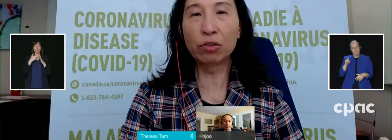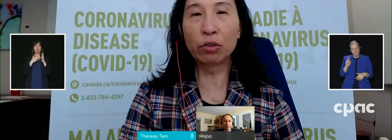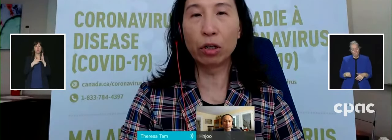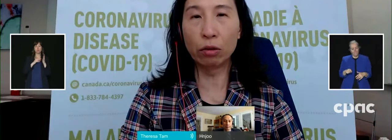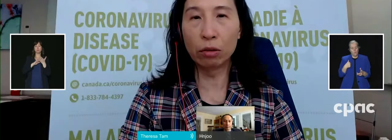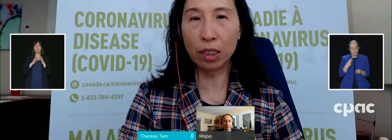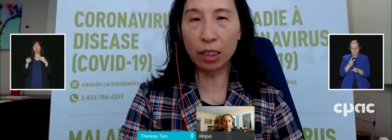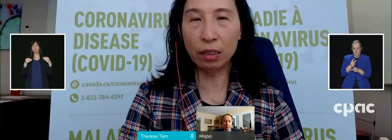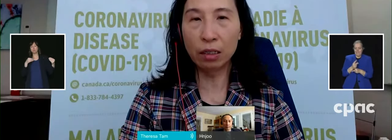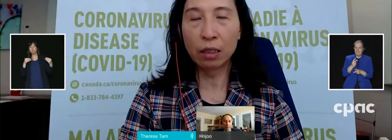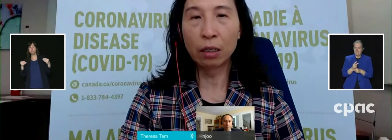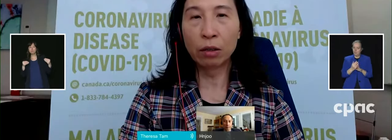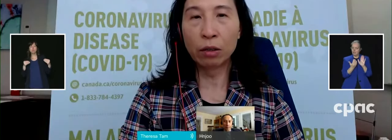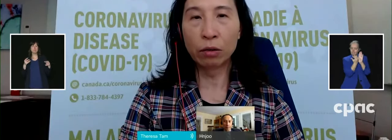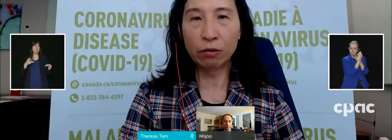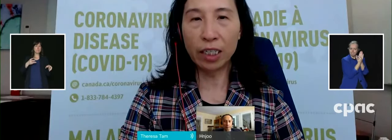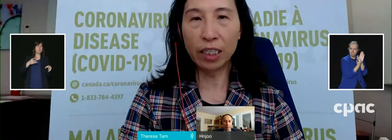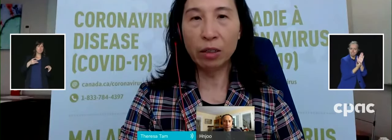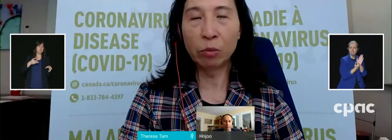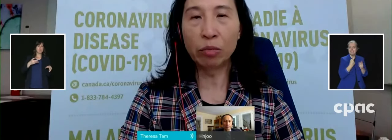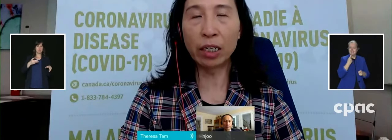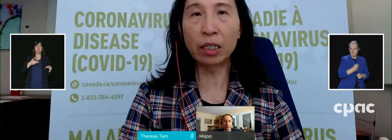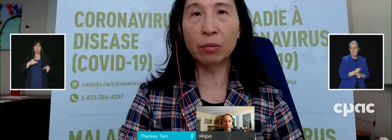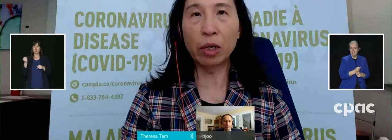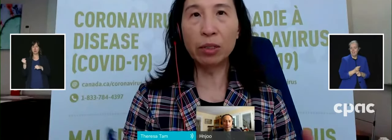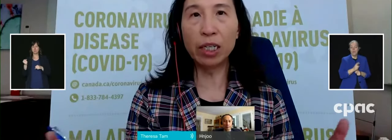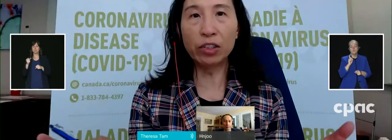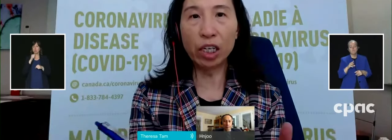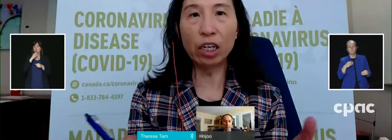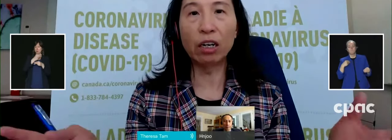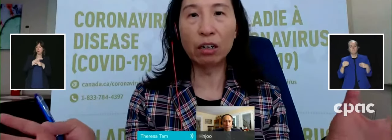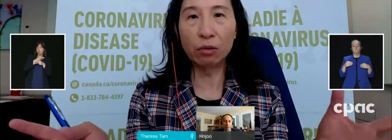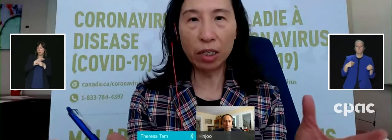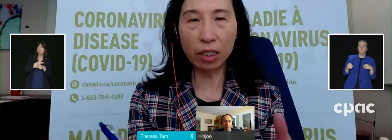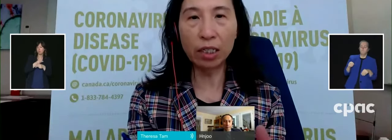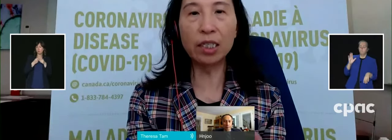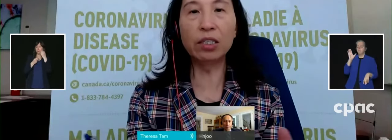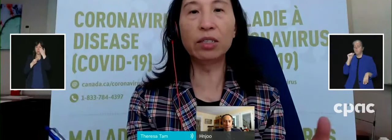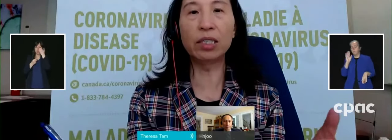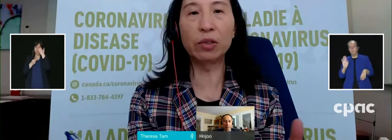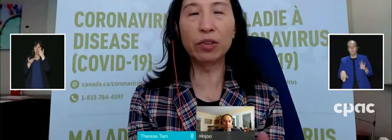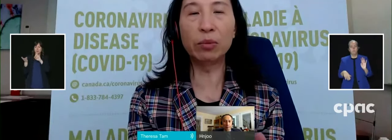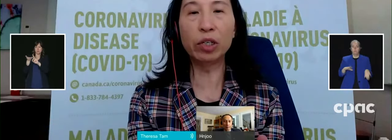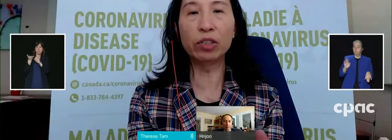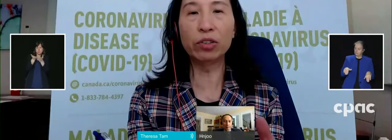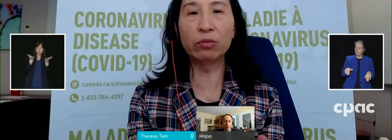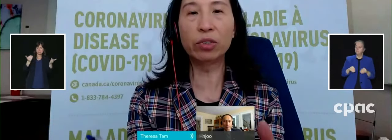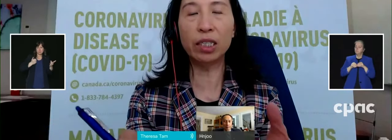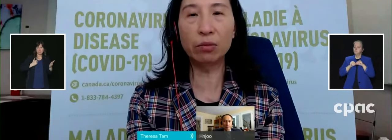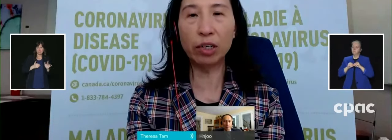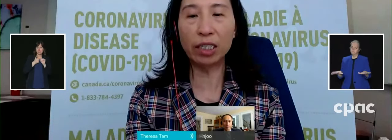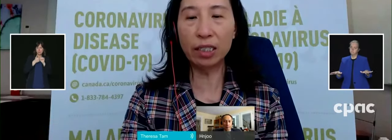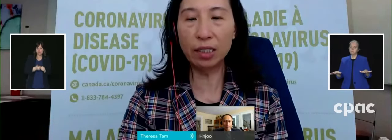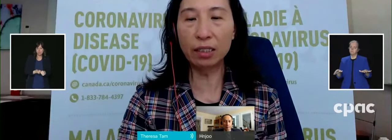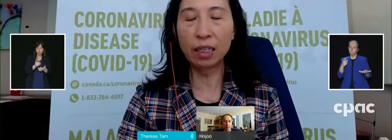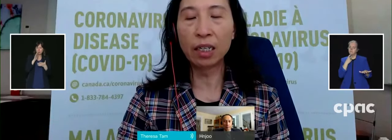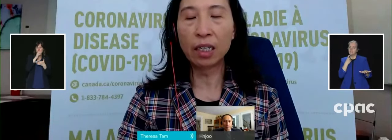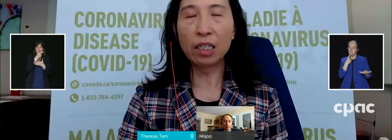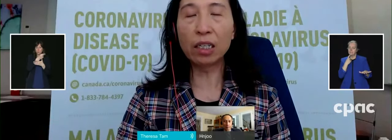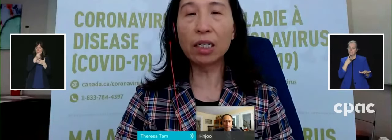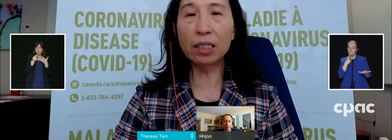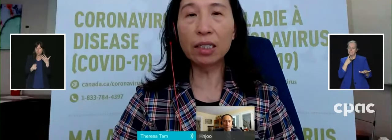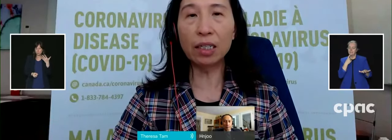do it slowly, thoughtfully, bringing the population along with continuing some of their personal protective